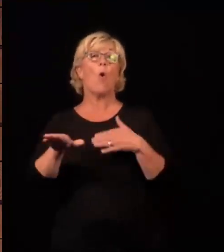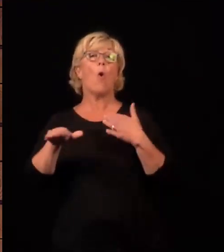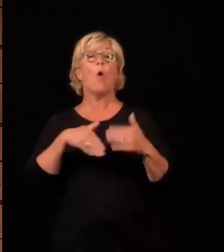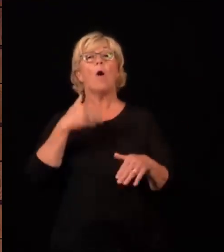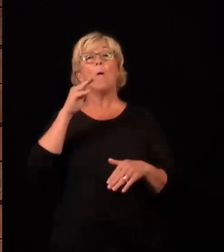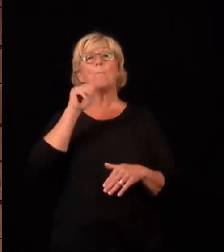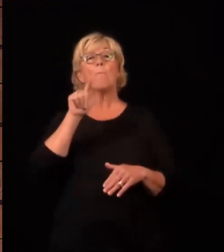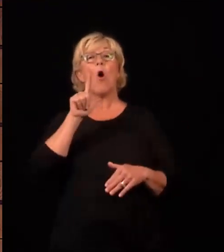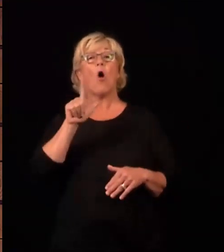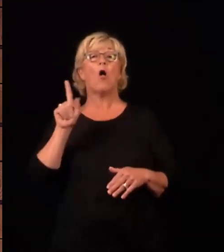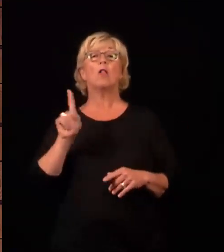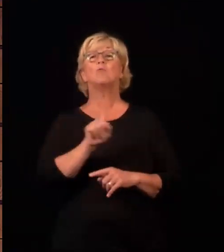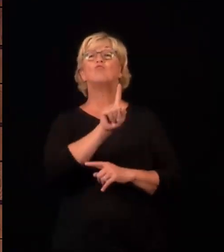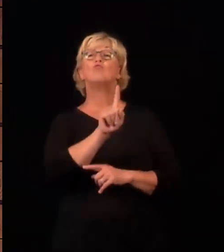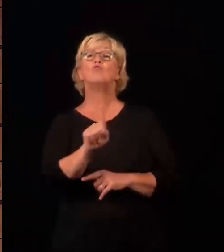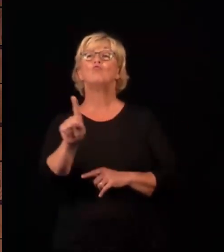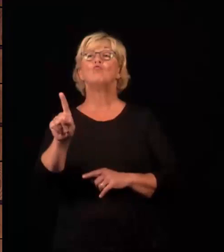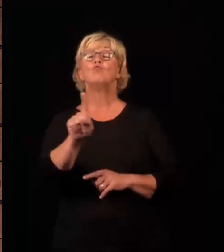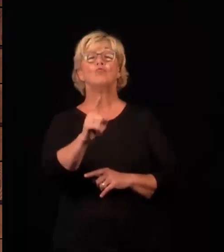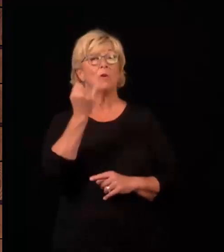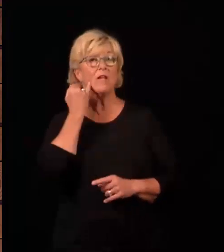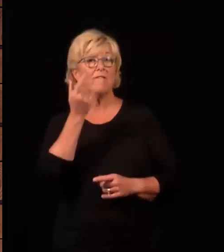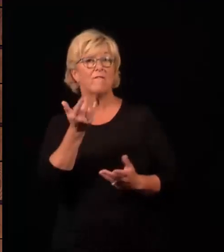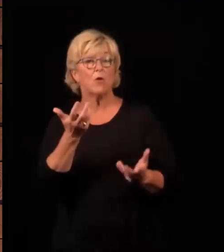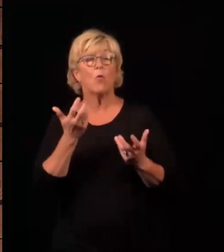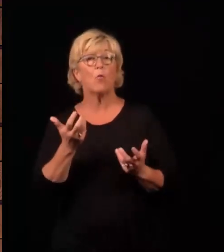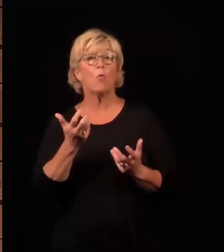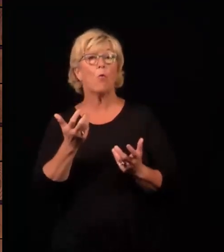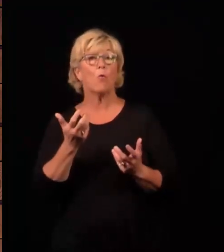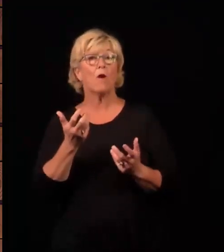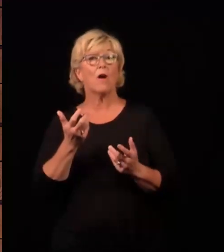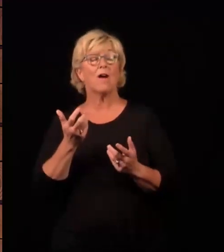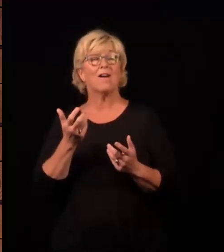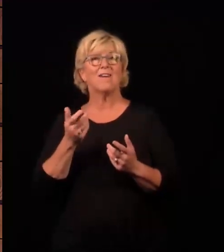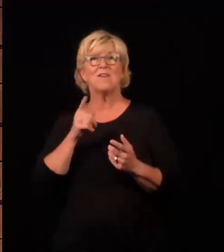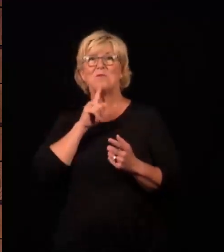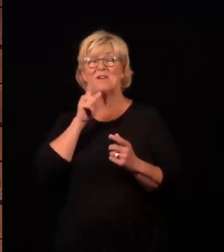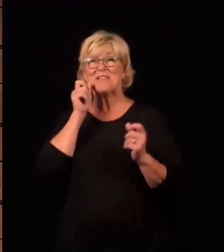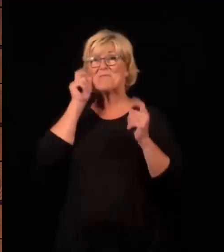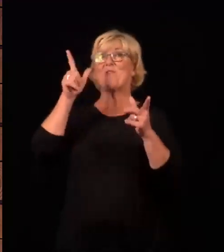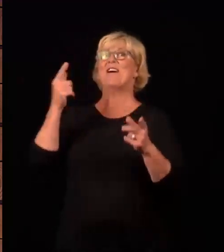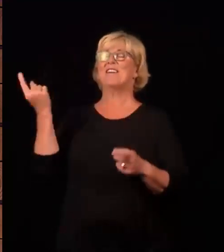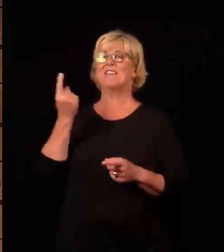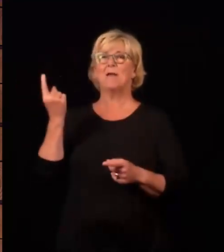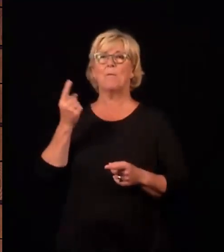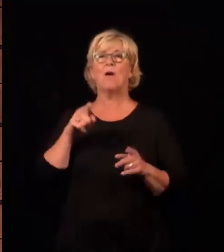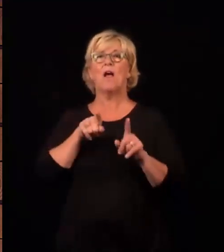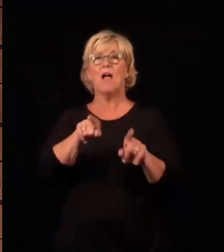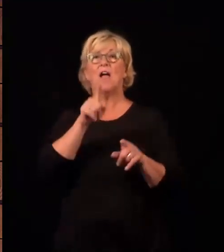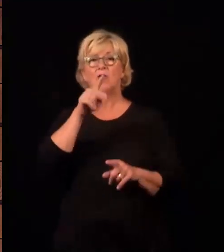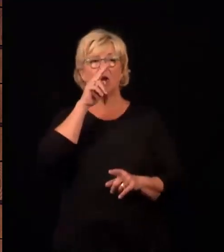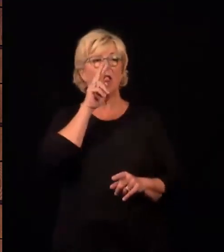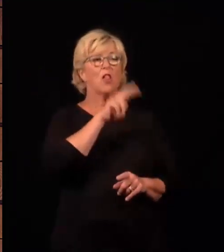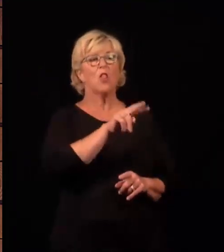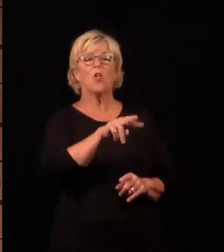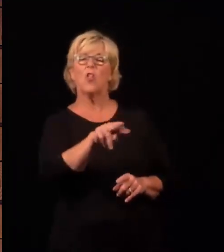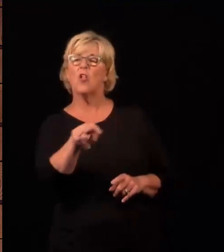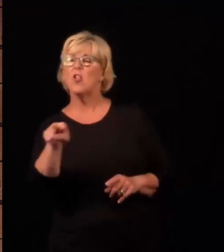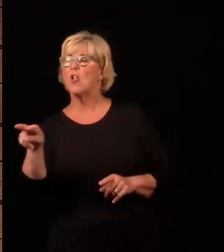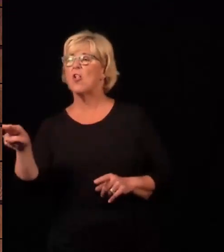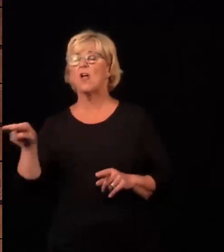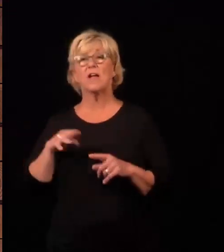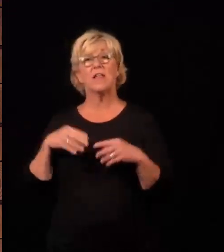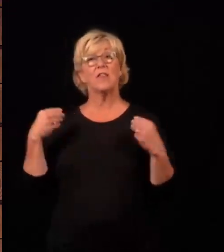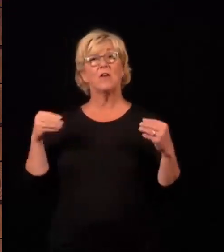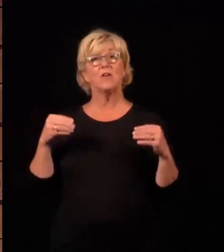malls. And when you do that, if you want to blow someone's mind, as you look at all the products there in the